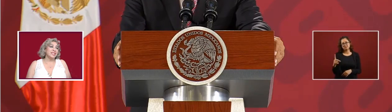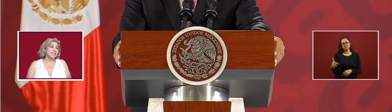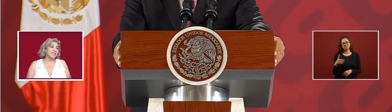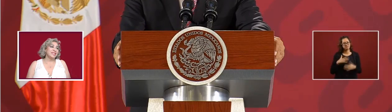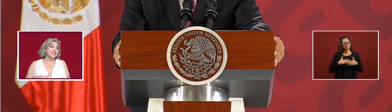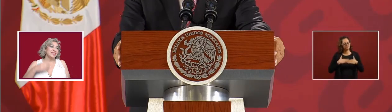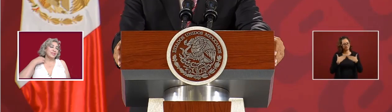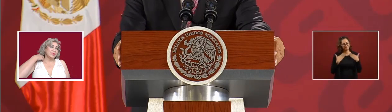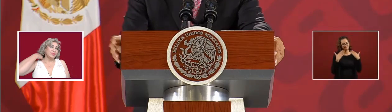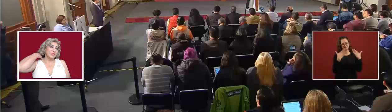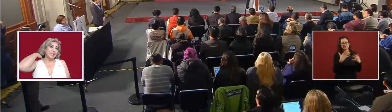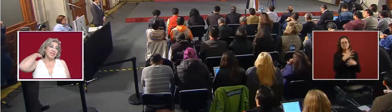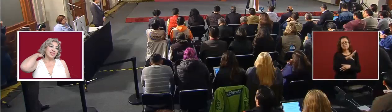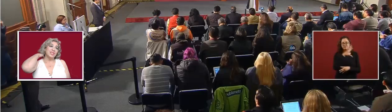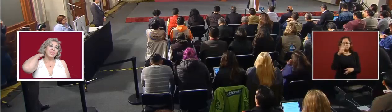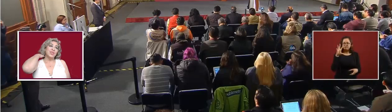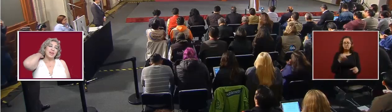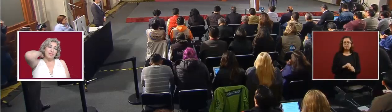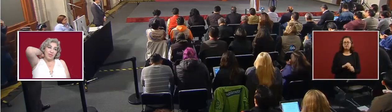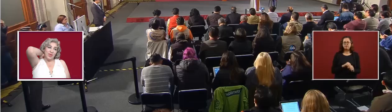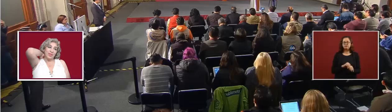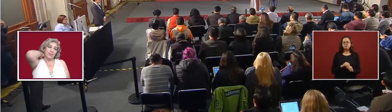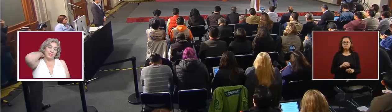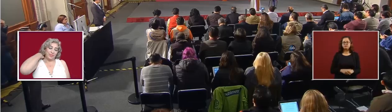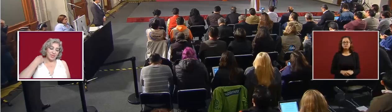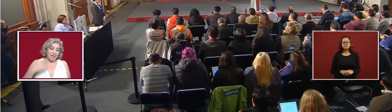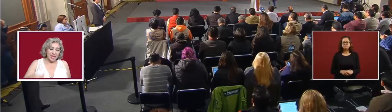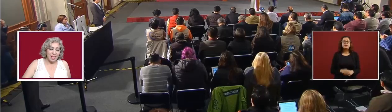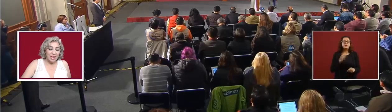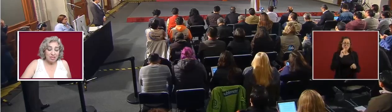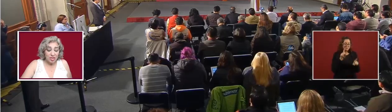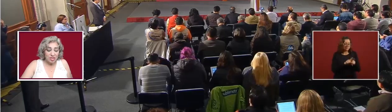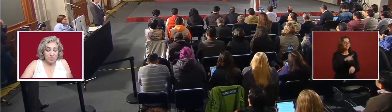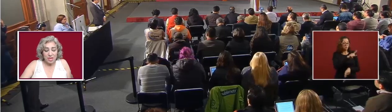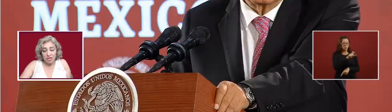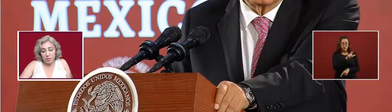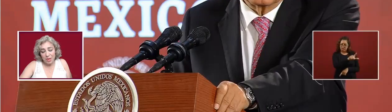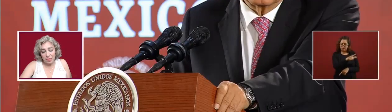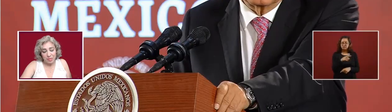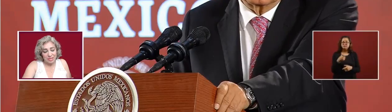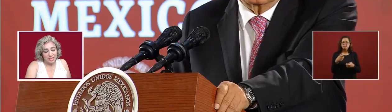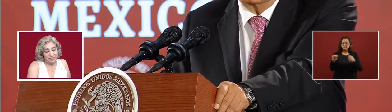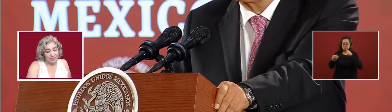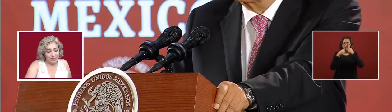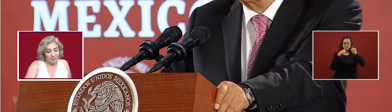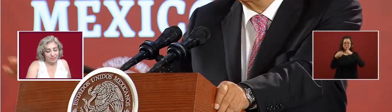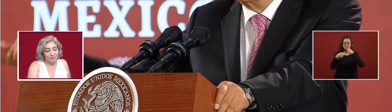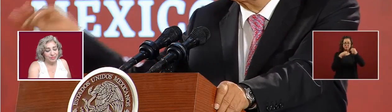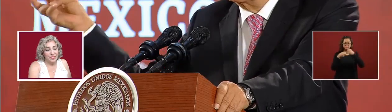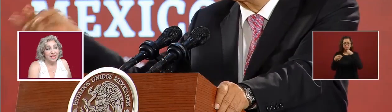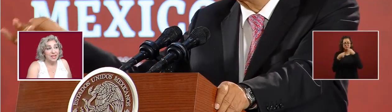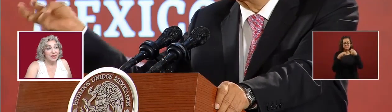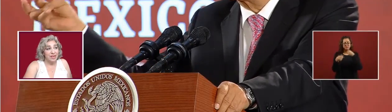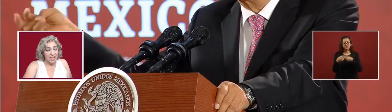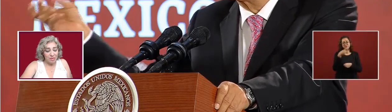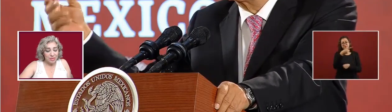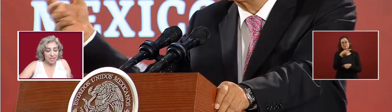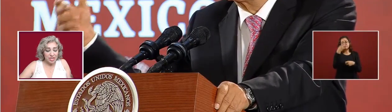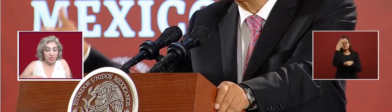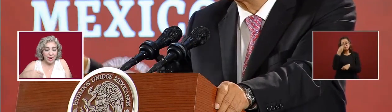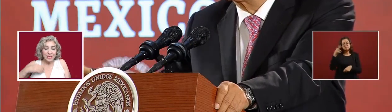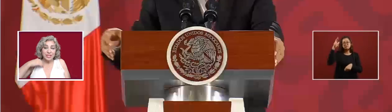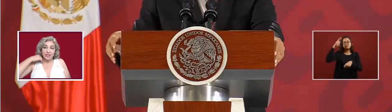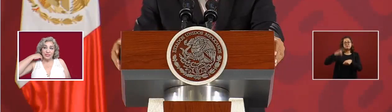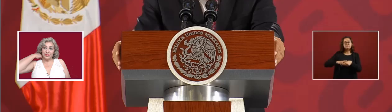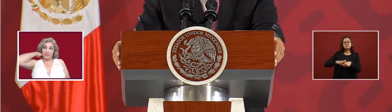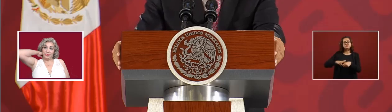confidence. So therefore, he also used to be a newspaper person. He was